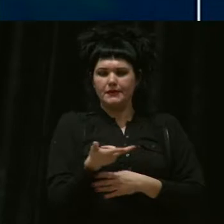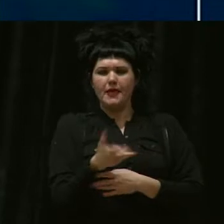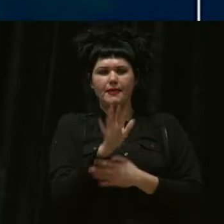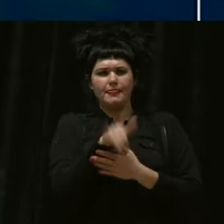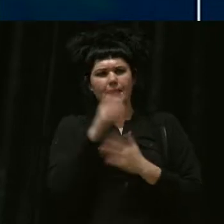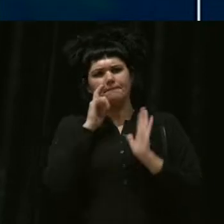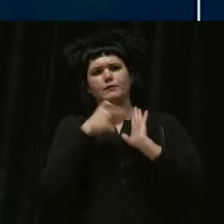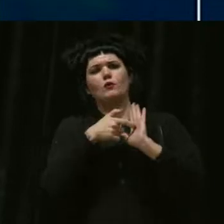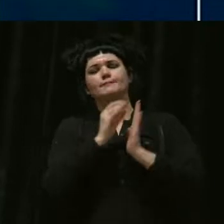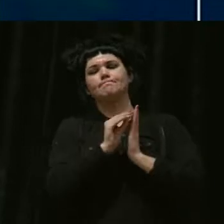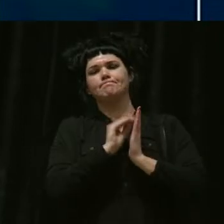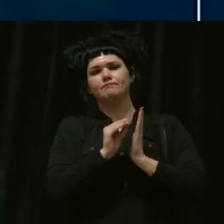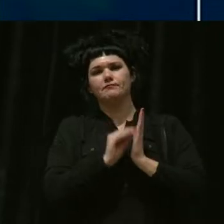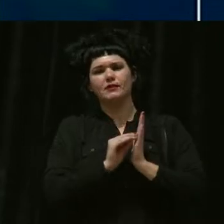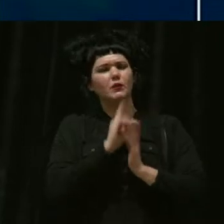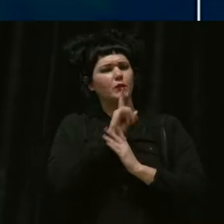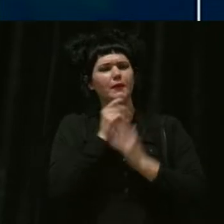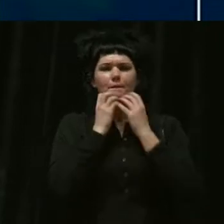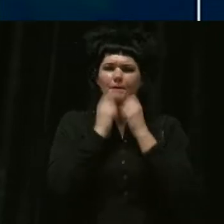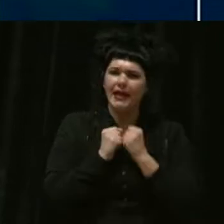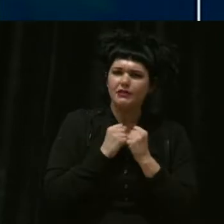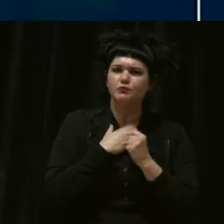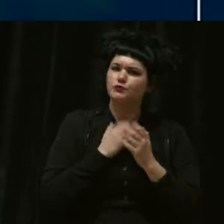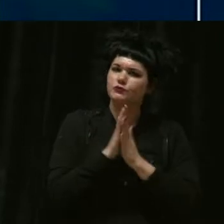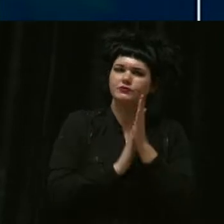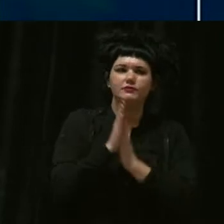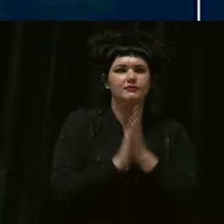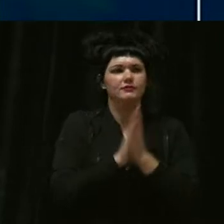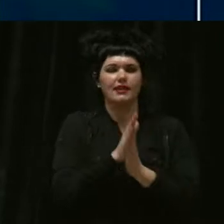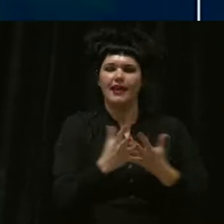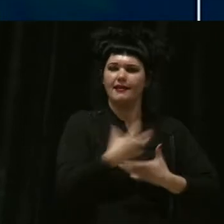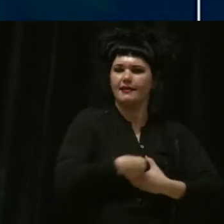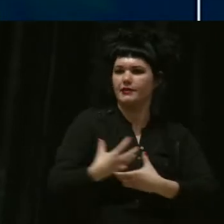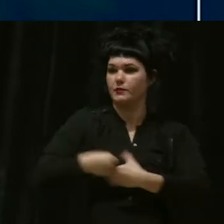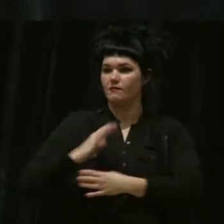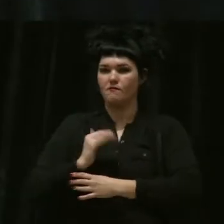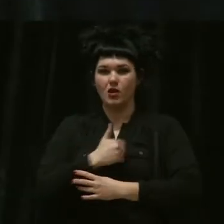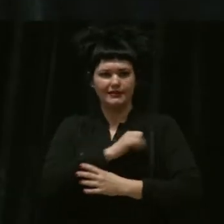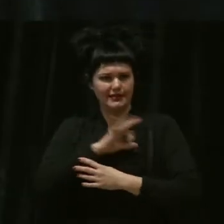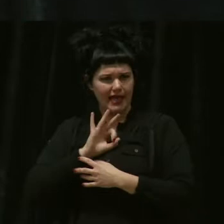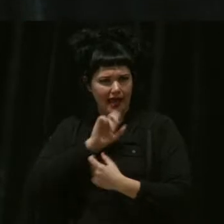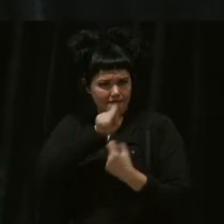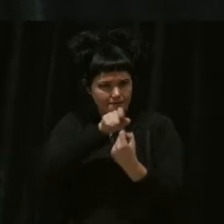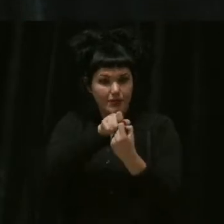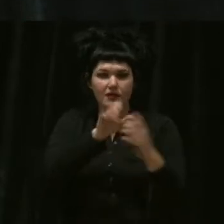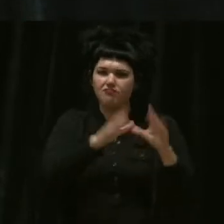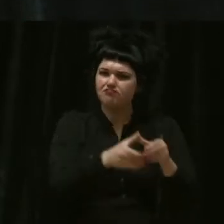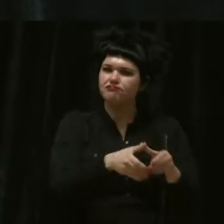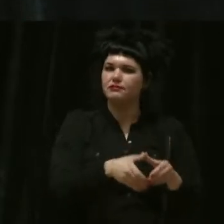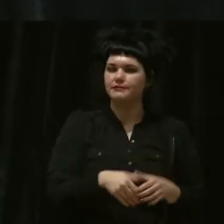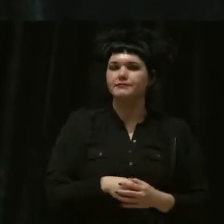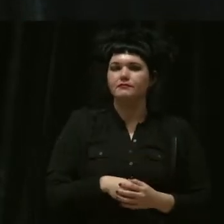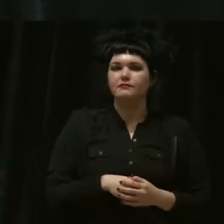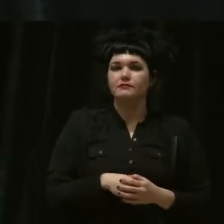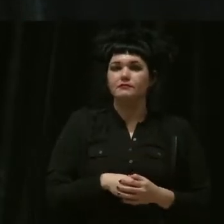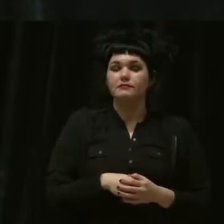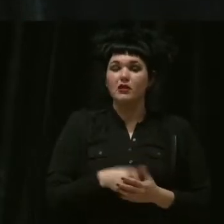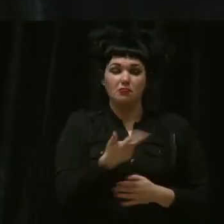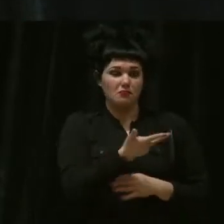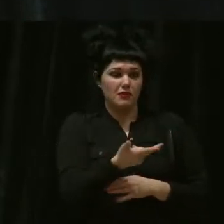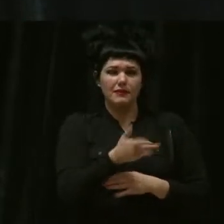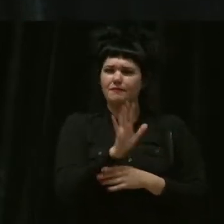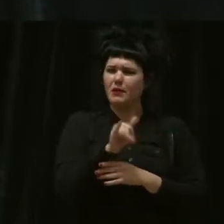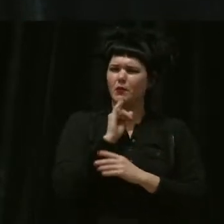the passion and engagement of our staff in particular. And that's a group that they were